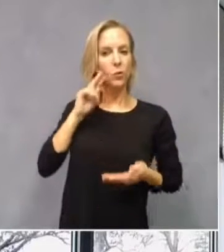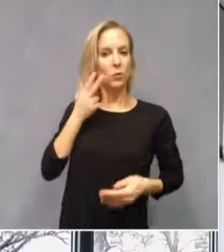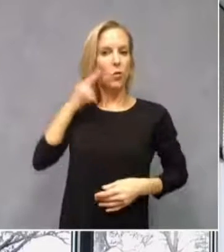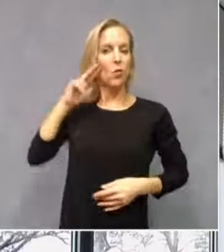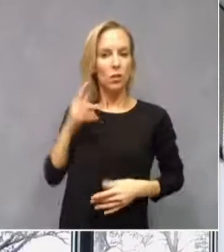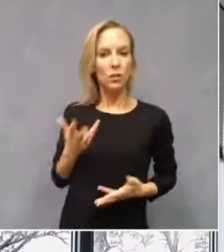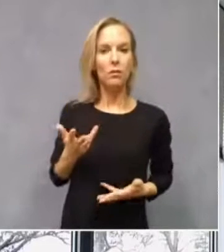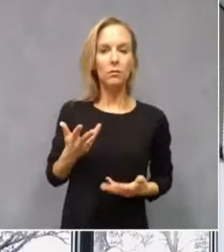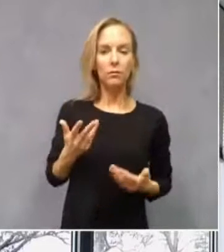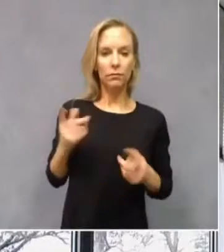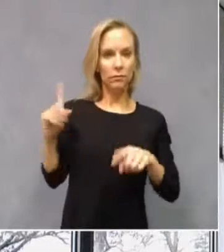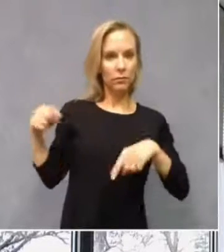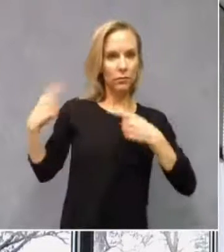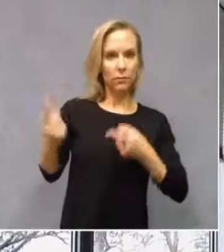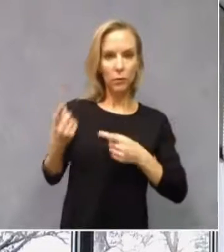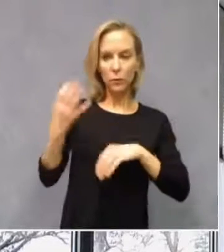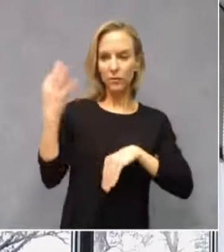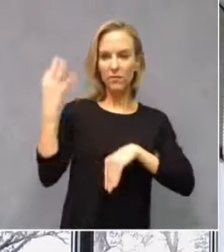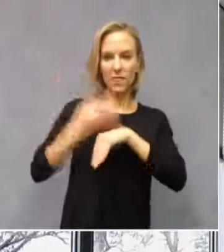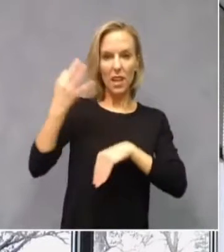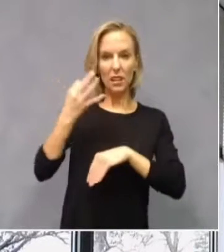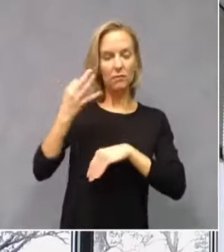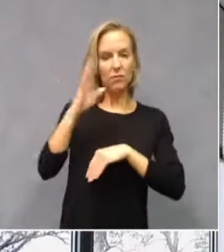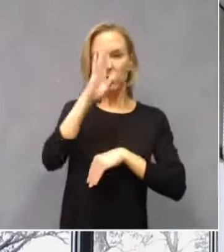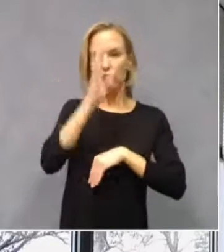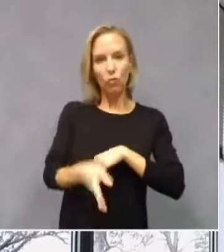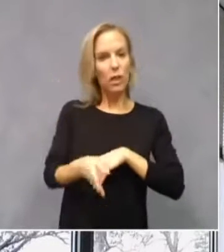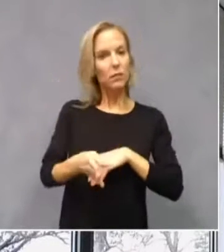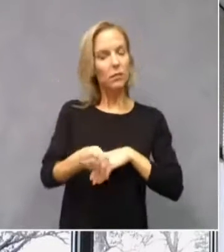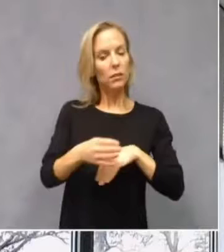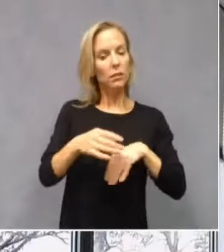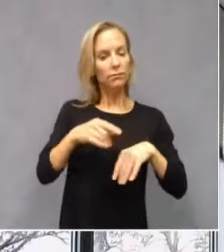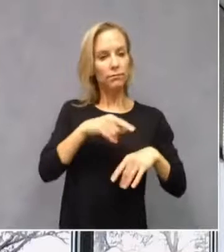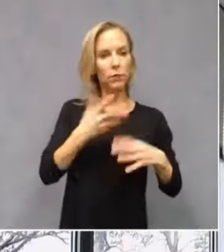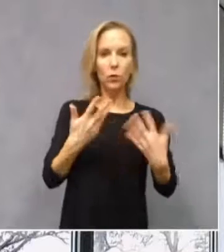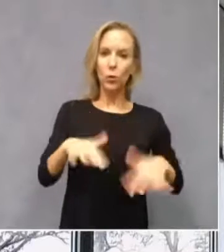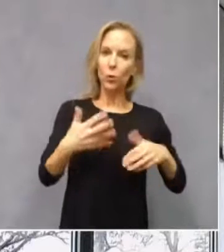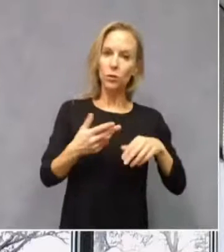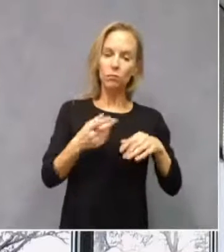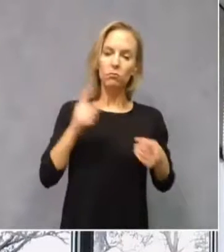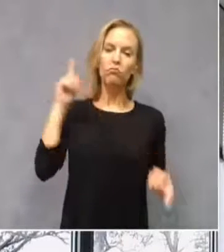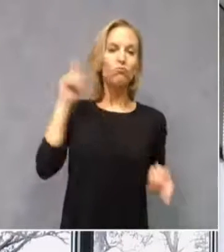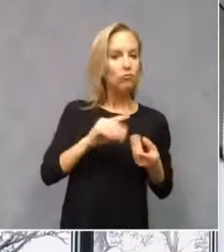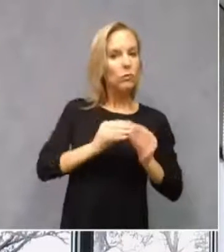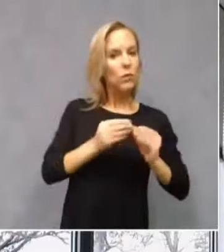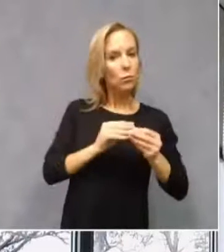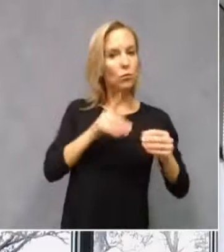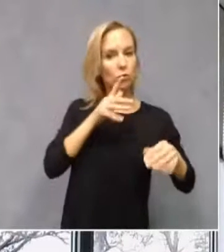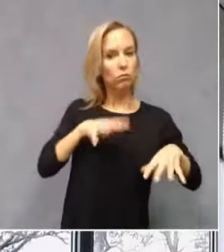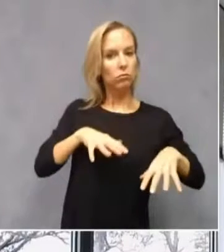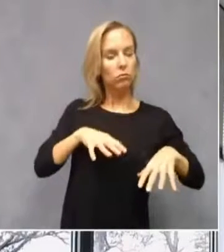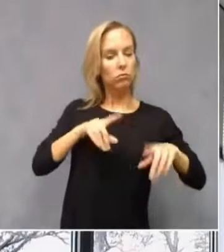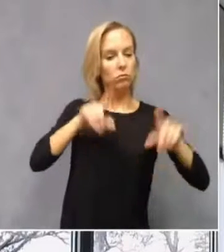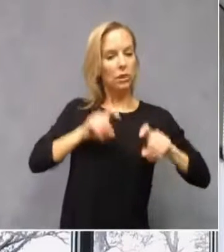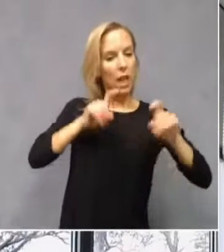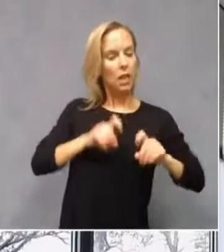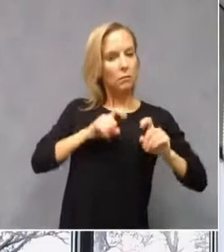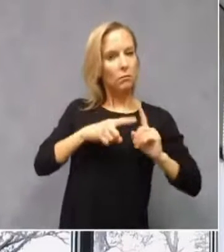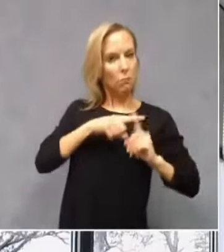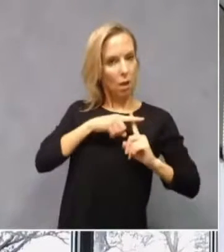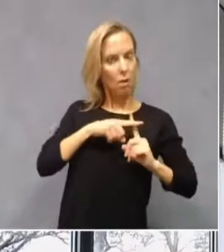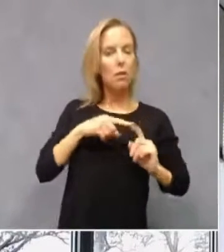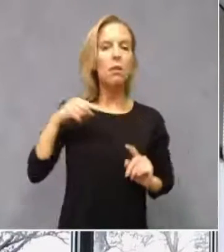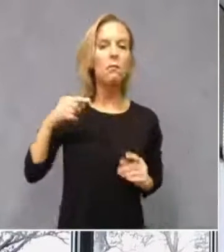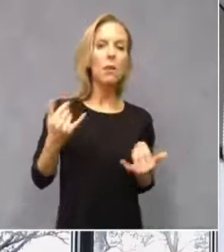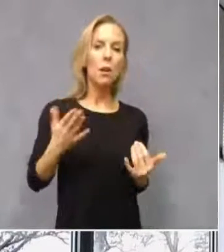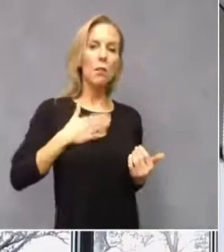9 days sequentially of decreasing test positivity. We have had, I think now, at least some